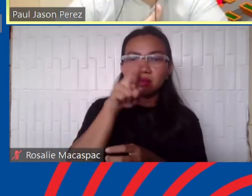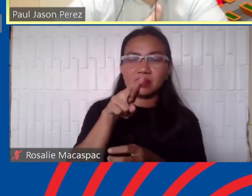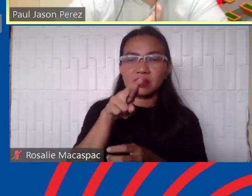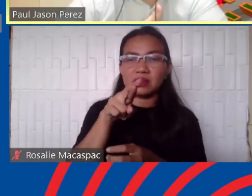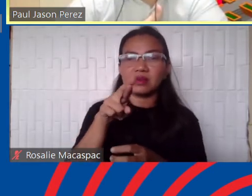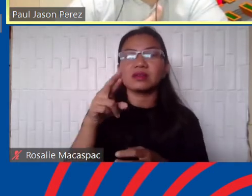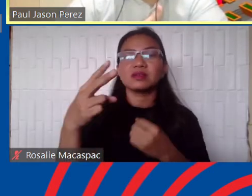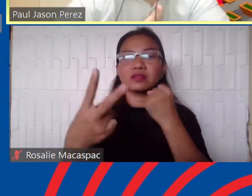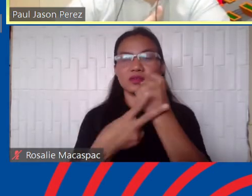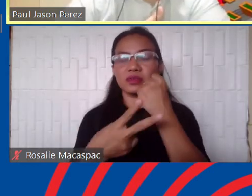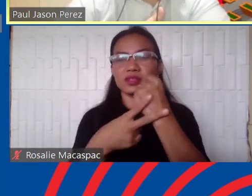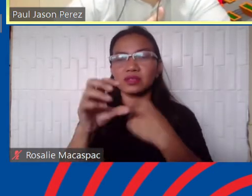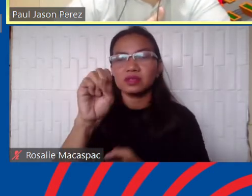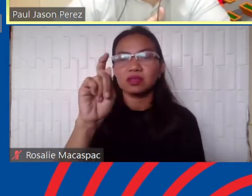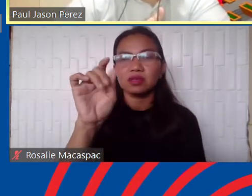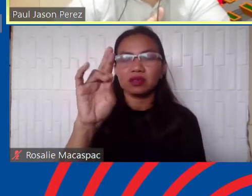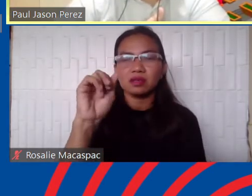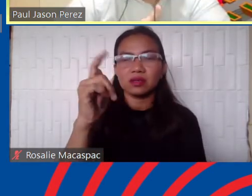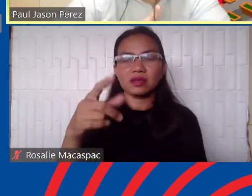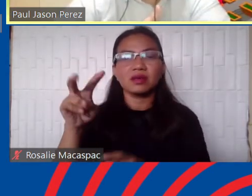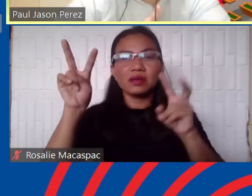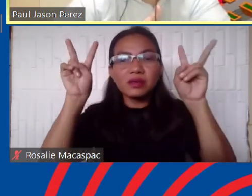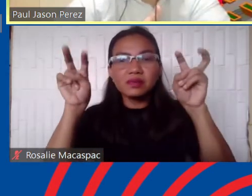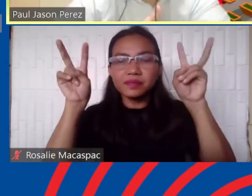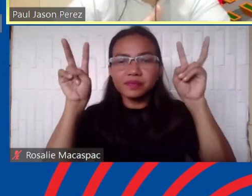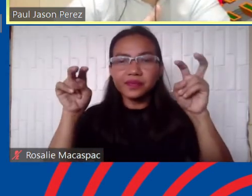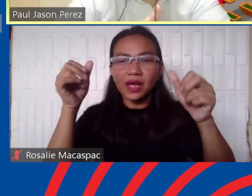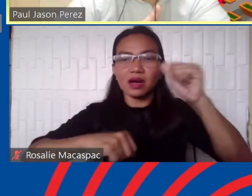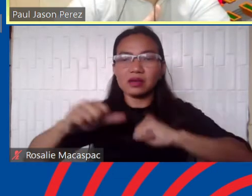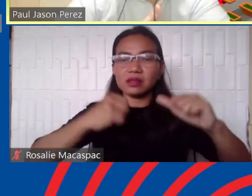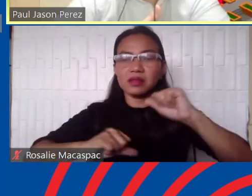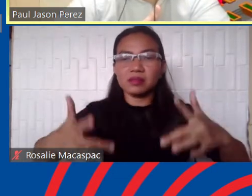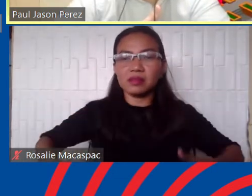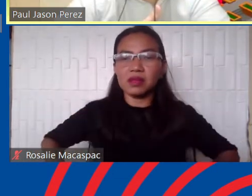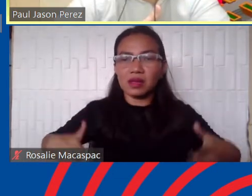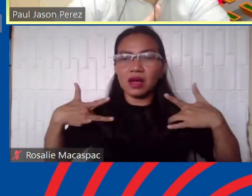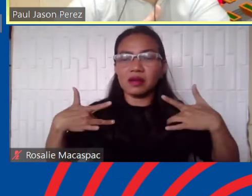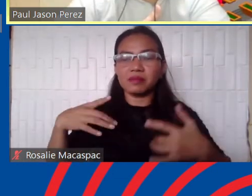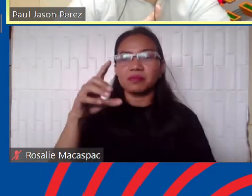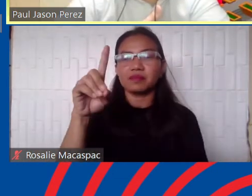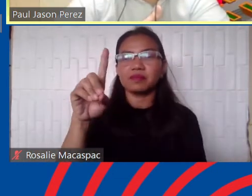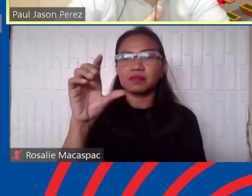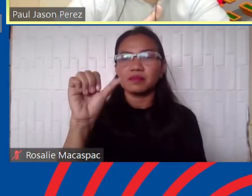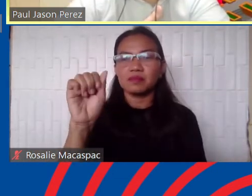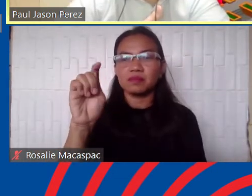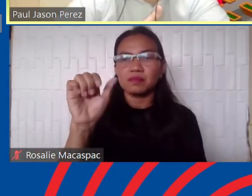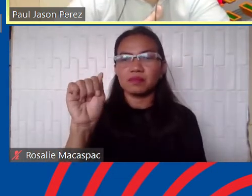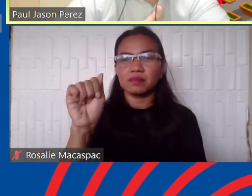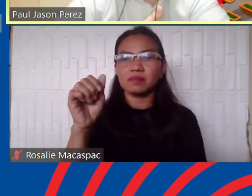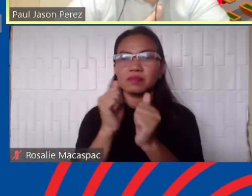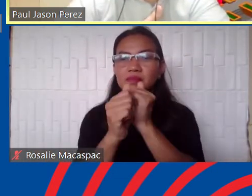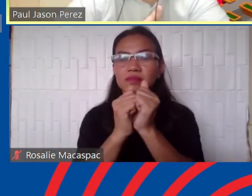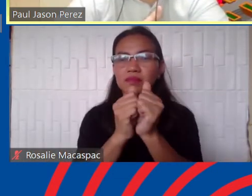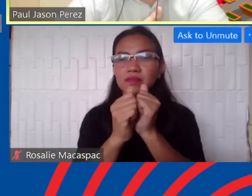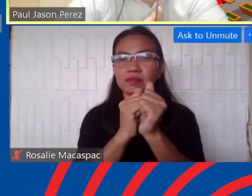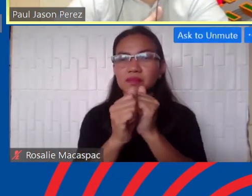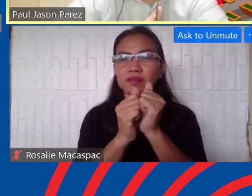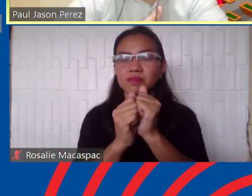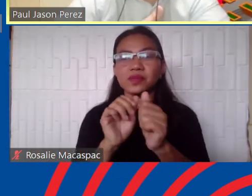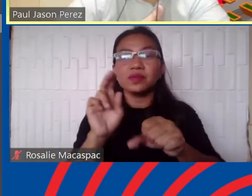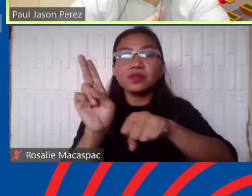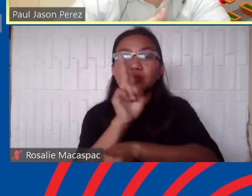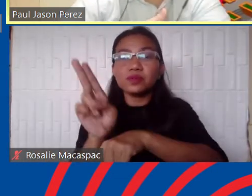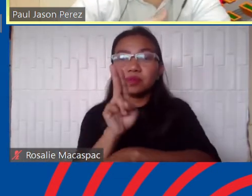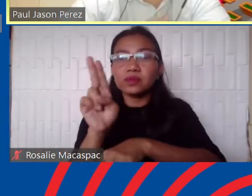are pertaining to the active life of the data. So that means your data is still being used by